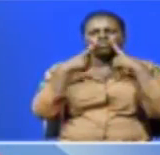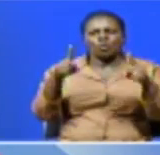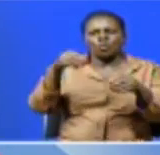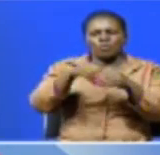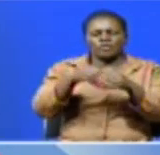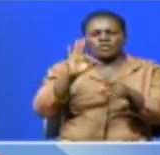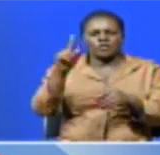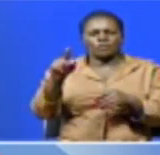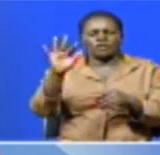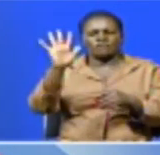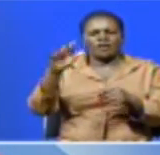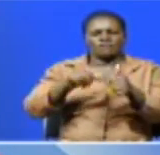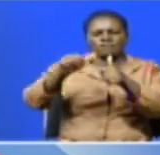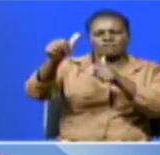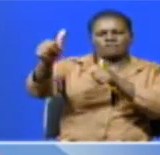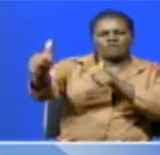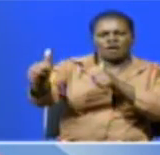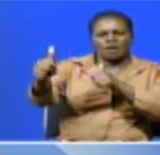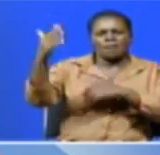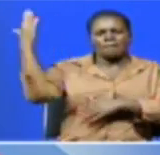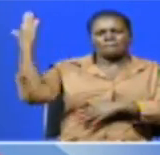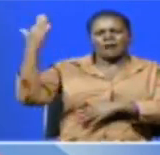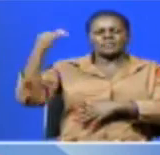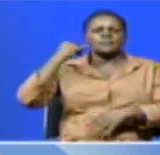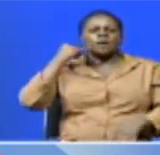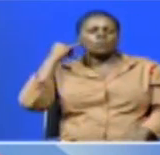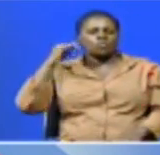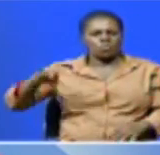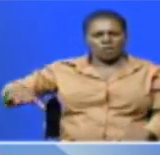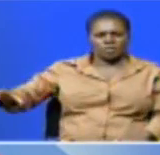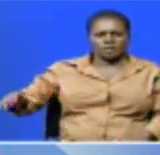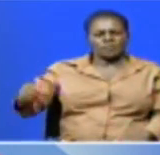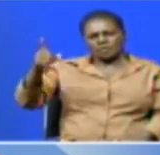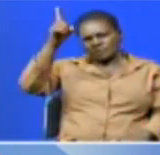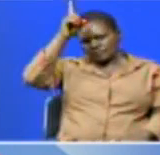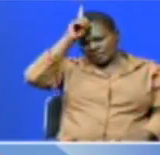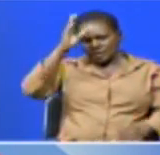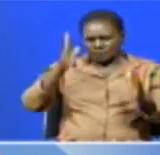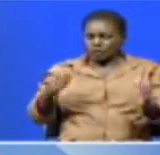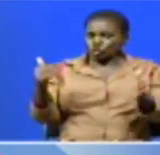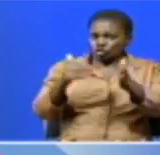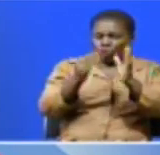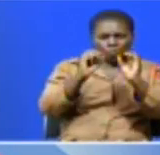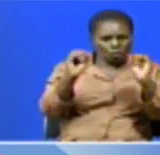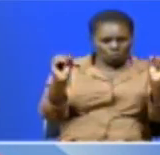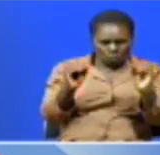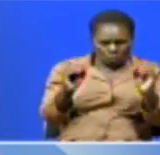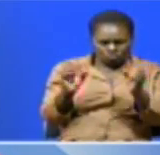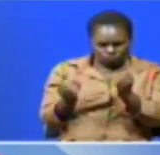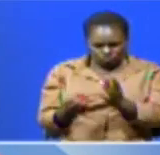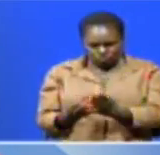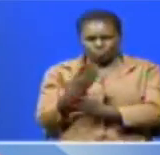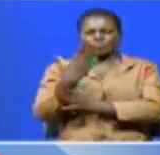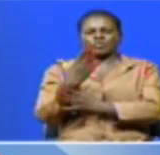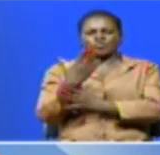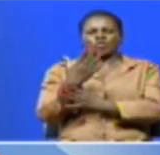a 3.5-kilometer radius in Bahati in Nakuru County. Now, the village innovator did not stop there. He has also invented